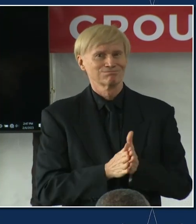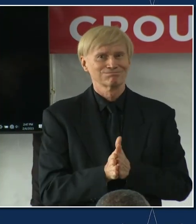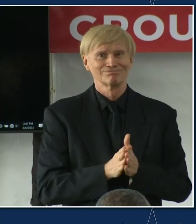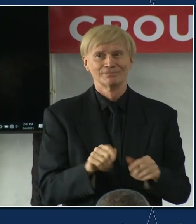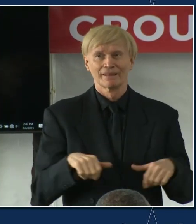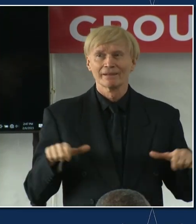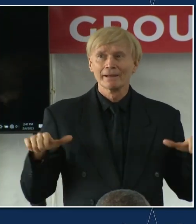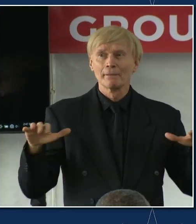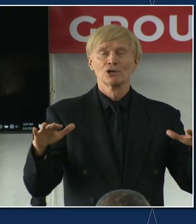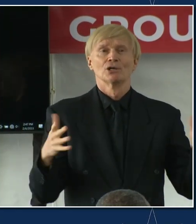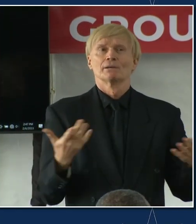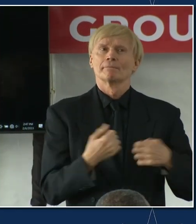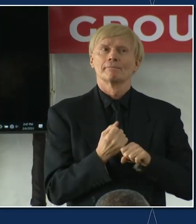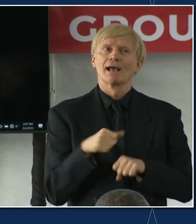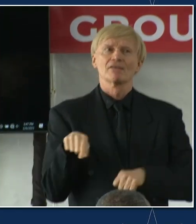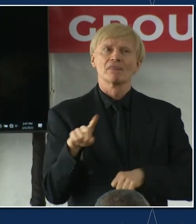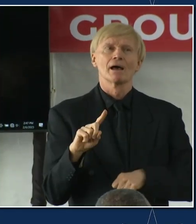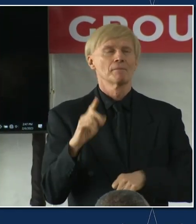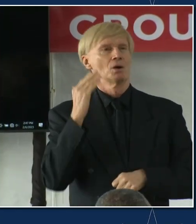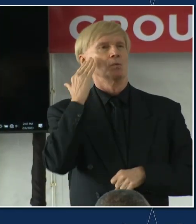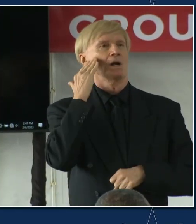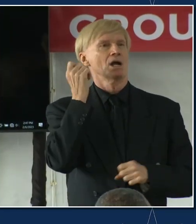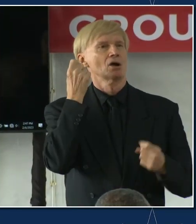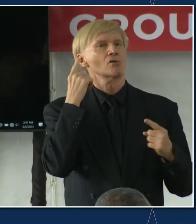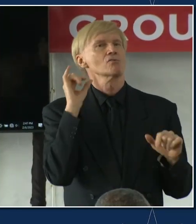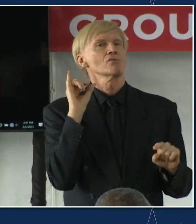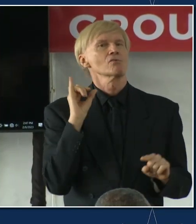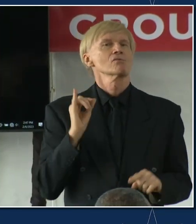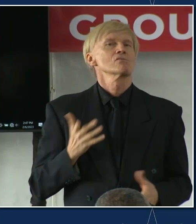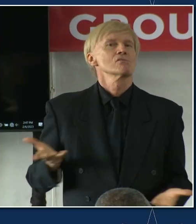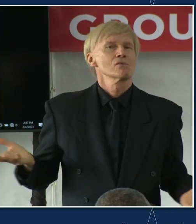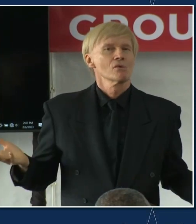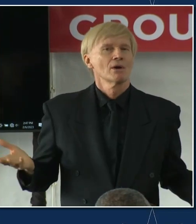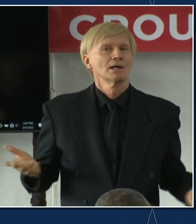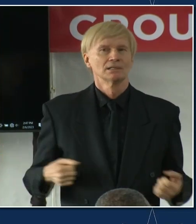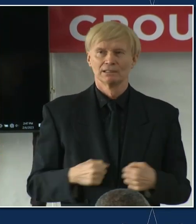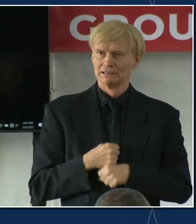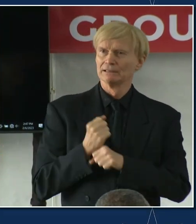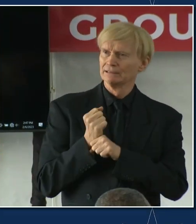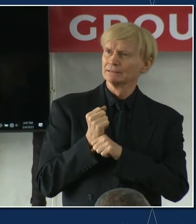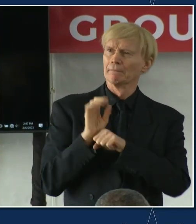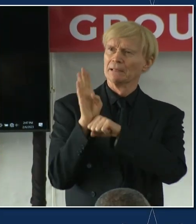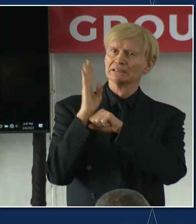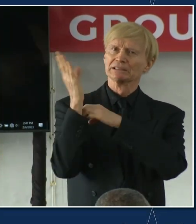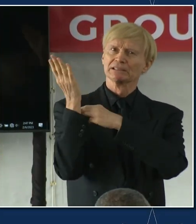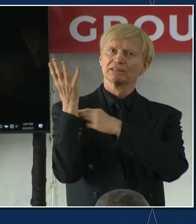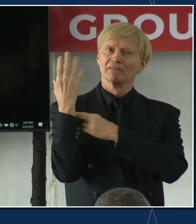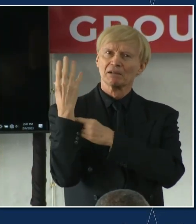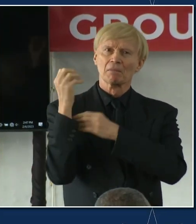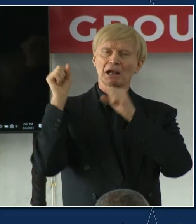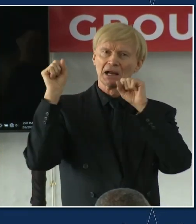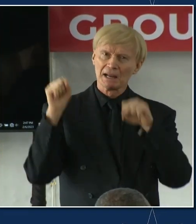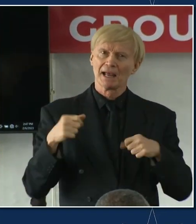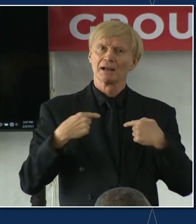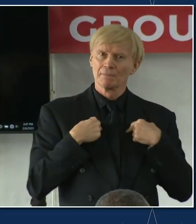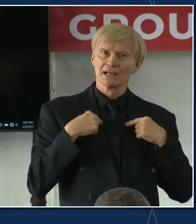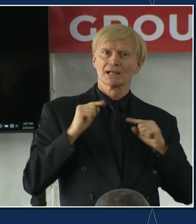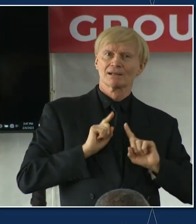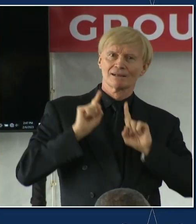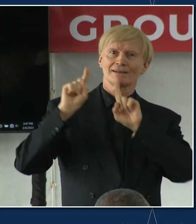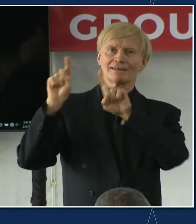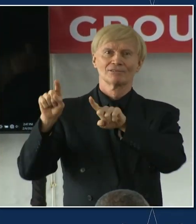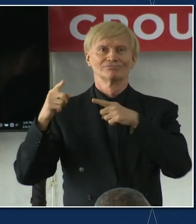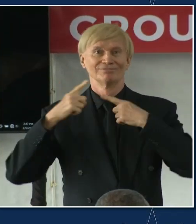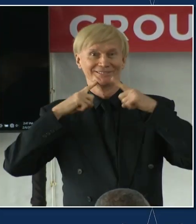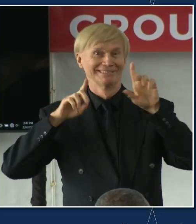neighborhood, making them aware that this is an industry in which they could have a